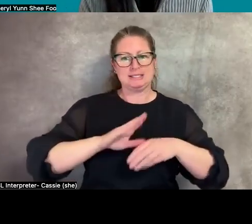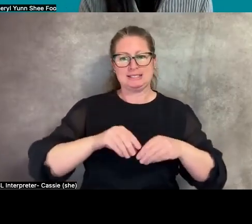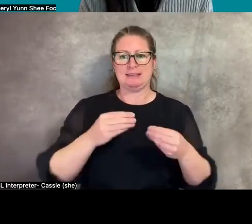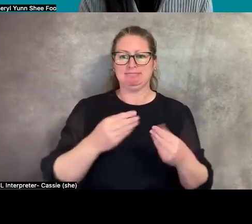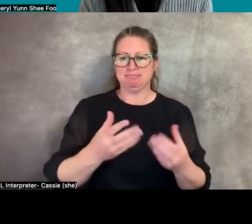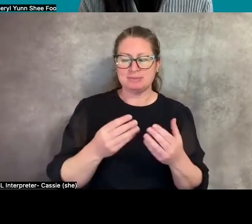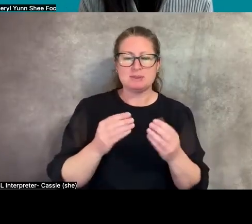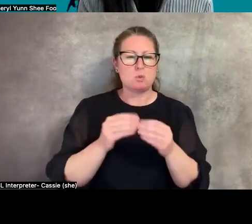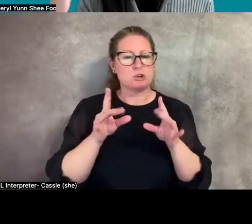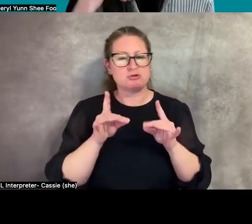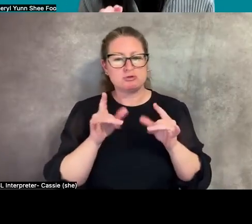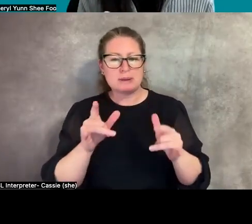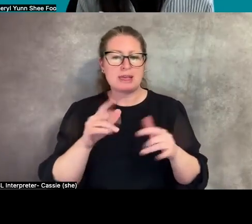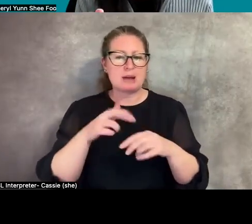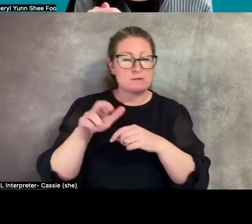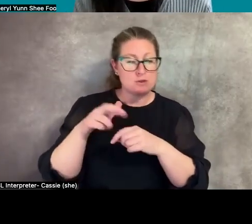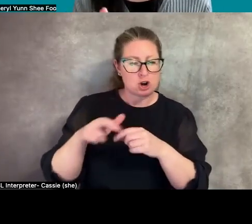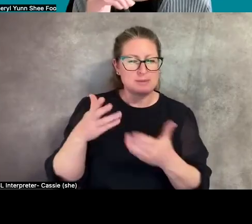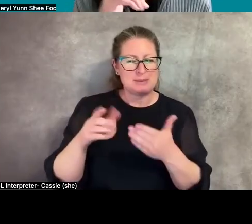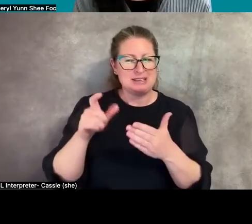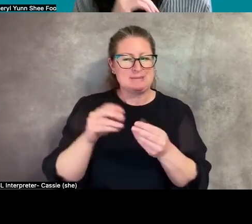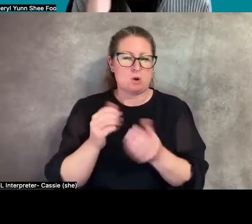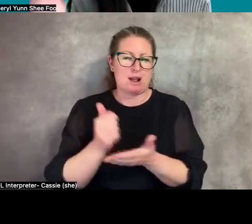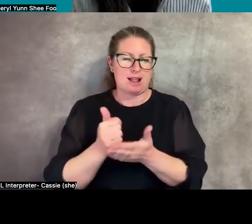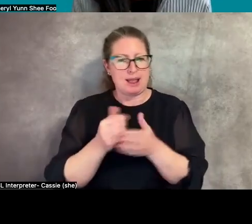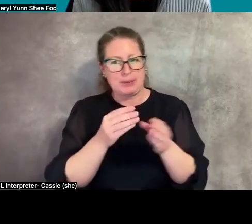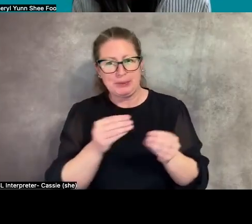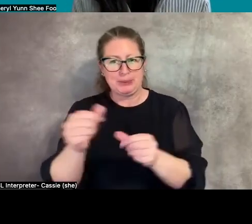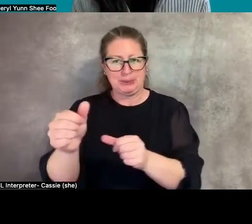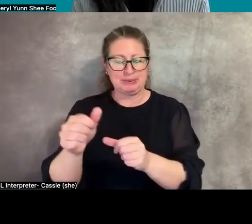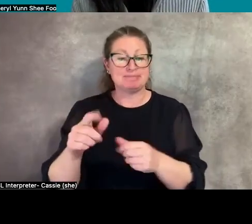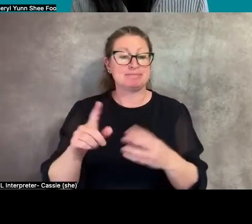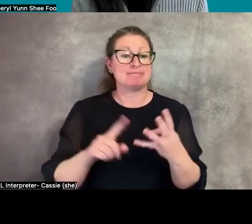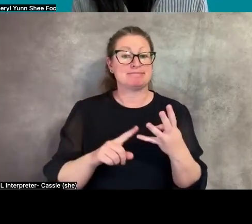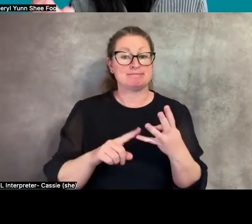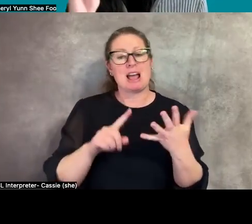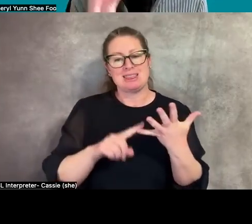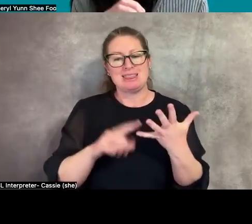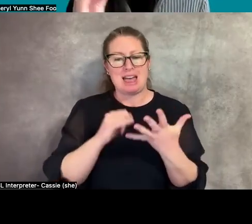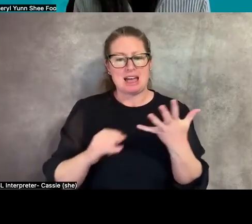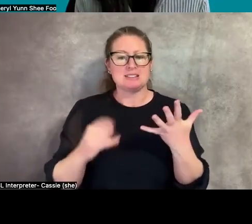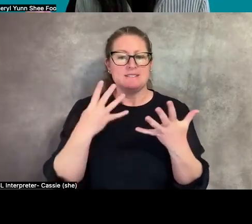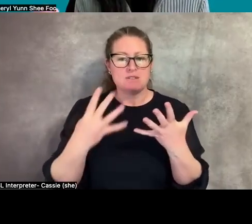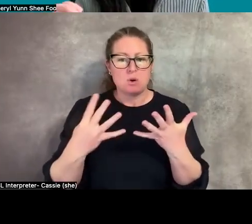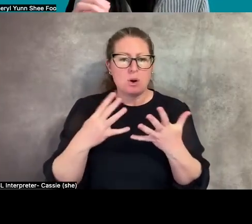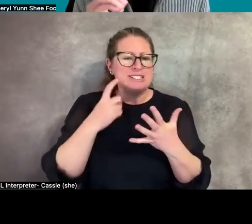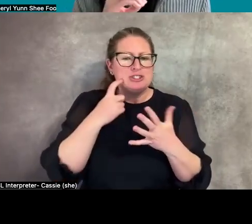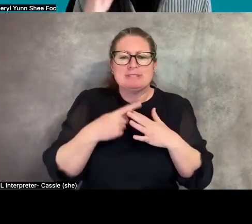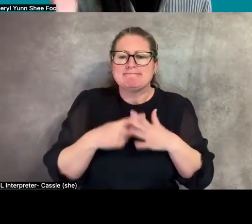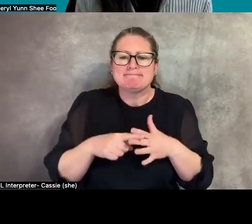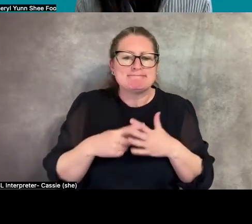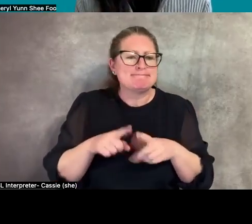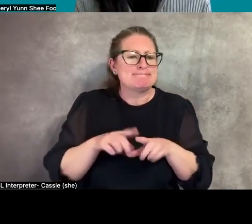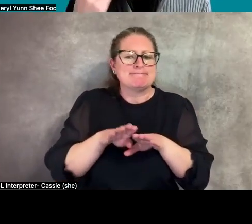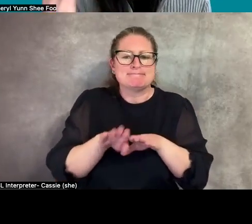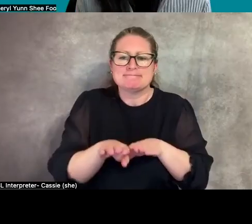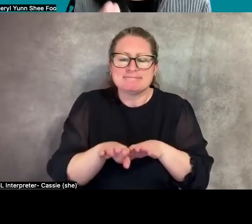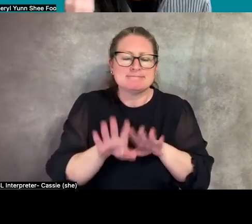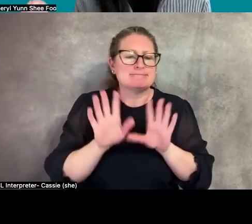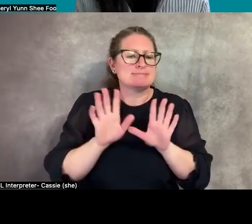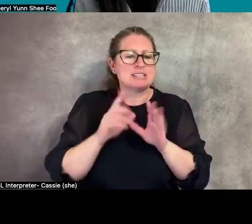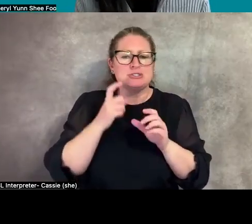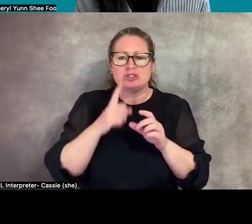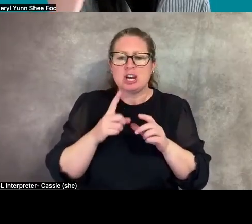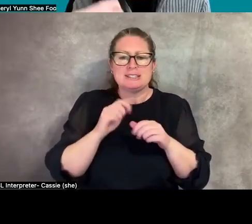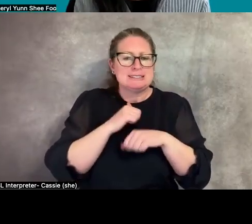referral pathways. And finally, 4 are currently initiating that capability. They're only beginning to establish how